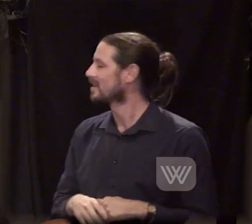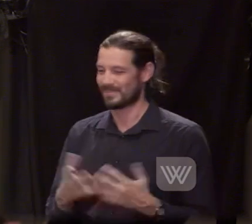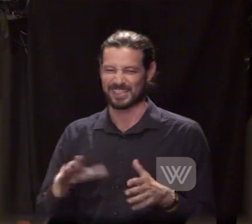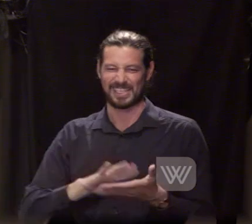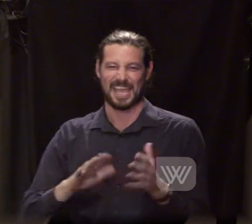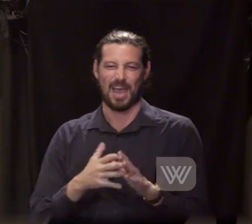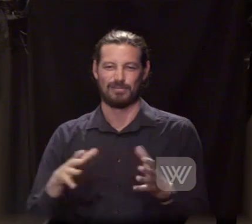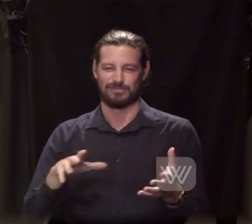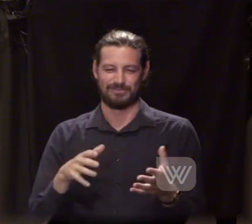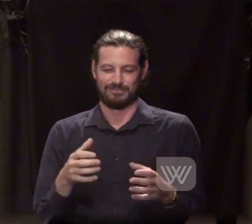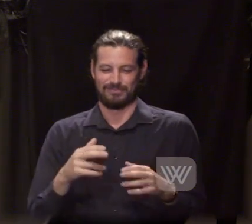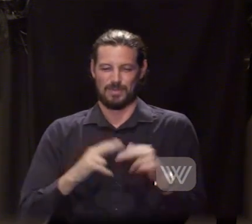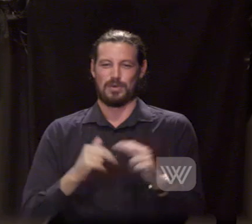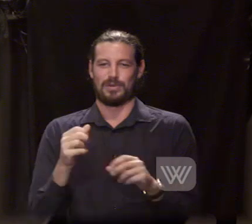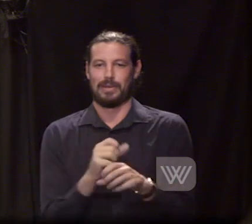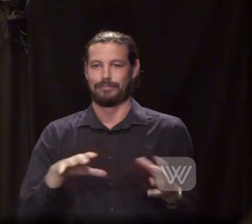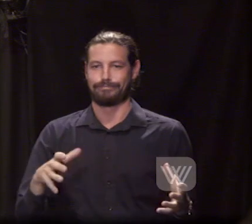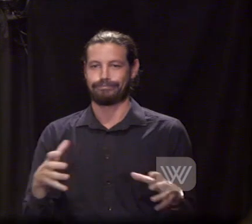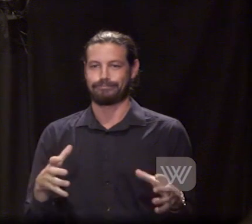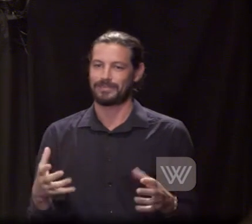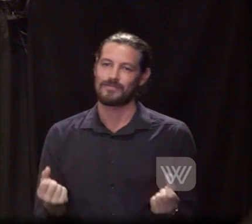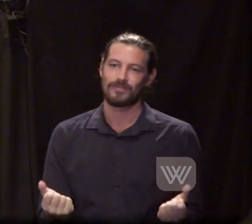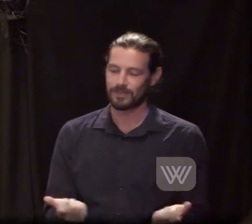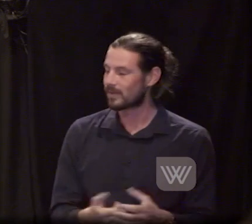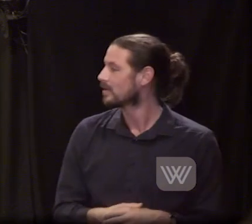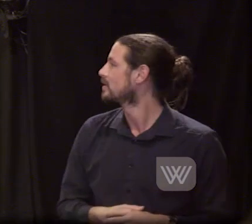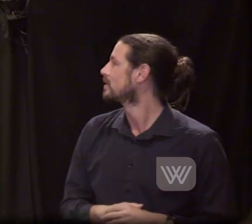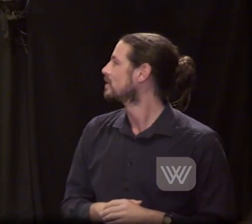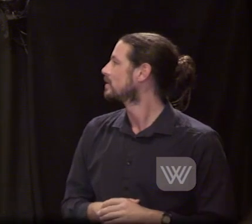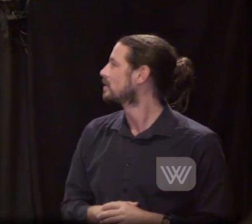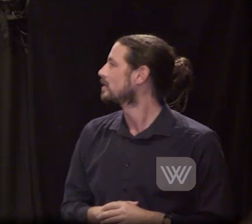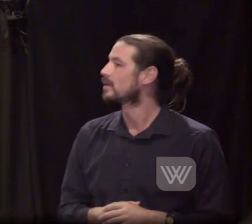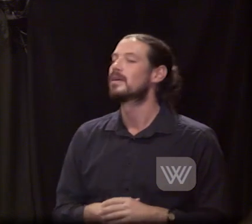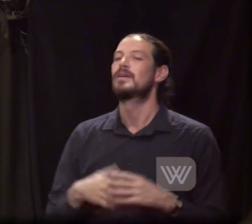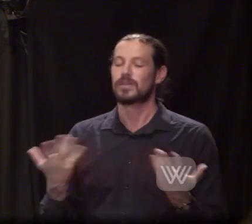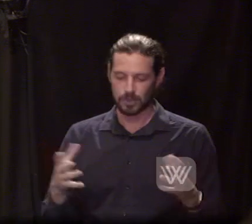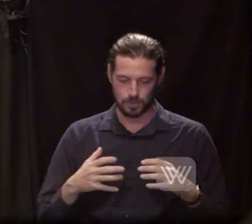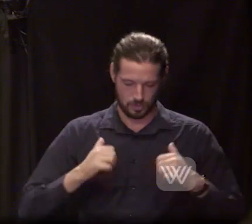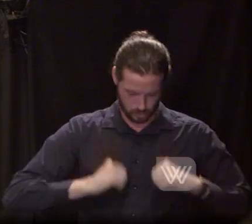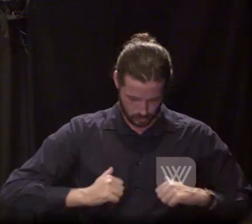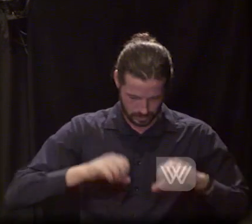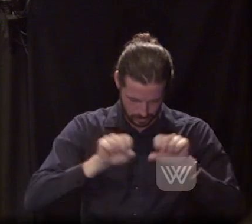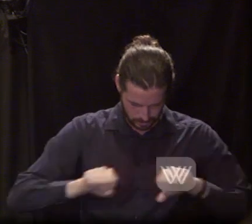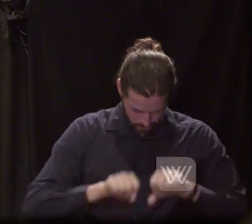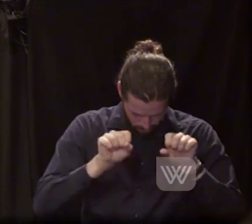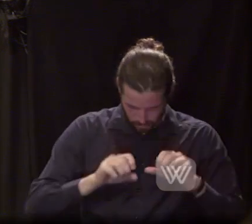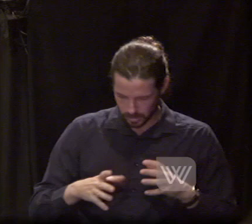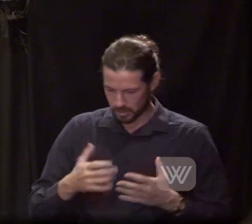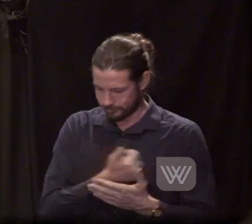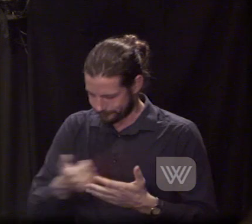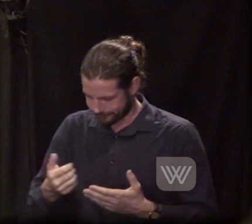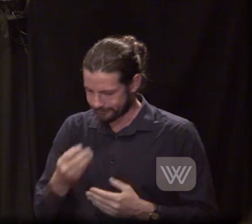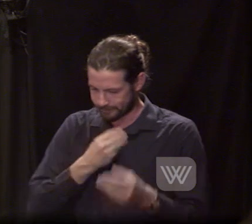it just moves the entire building. Okay. So you've got your regular training, your regular